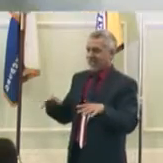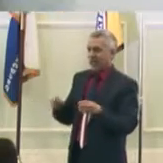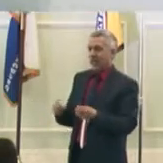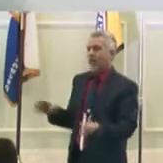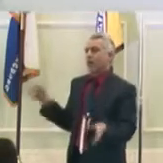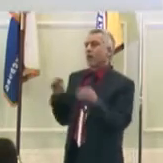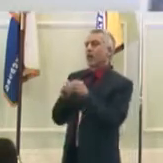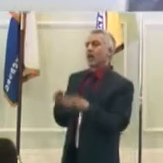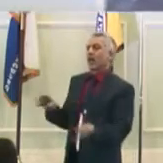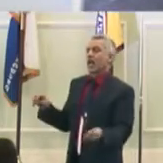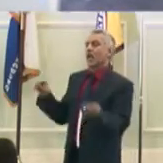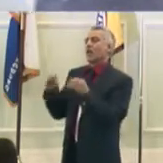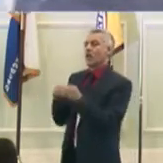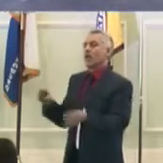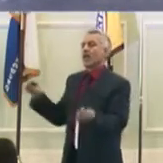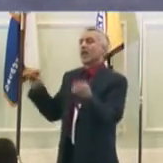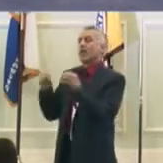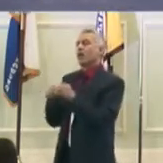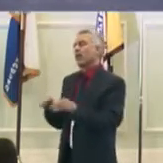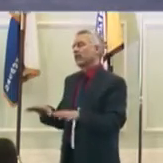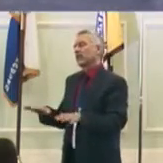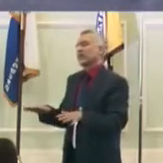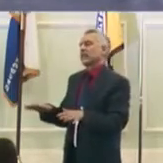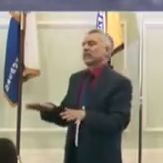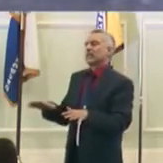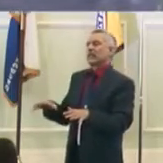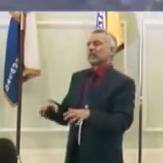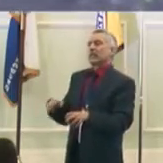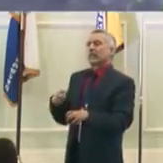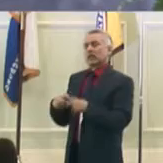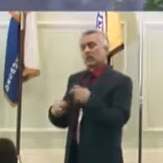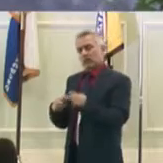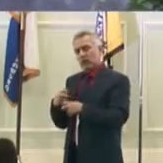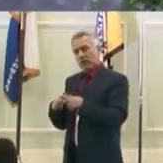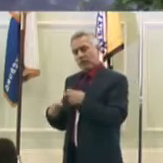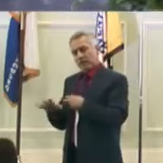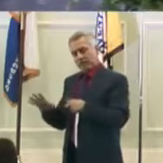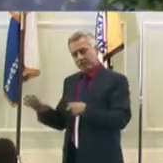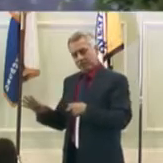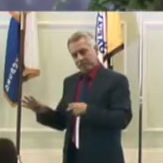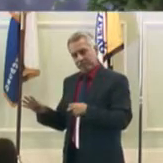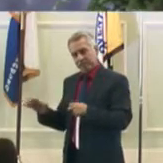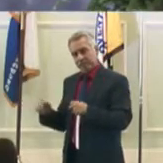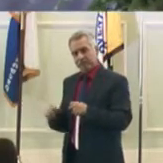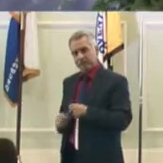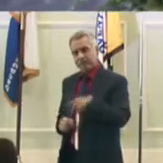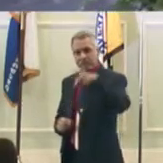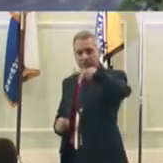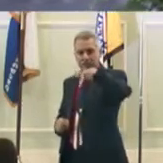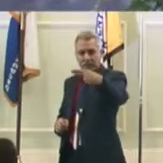and more. Well, there's a message in the word, Philippians 4:6. Let's turn there.